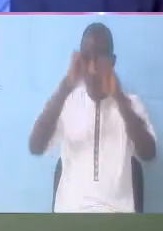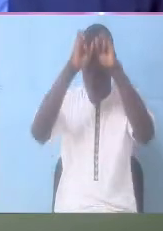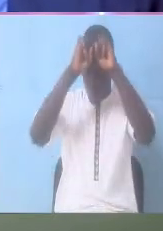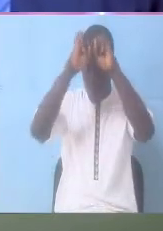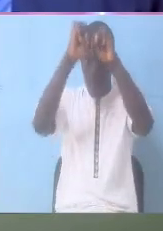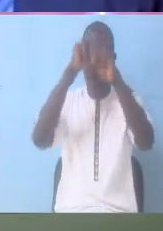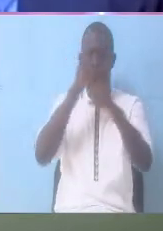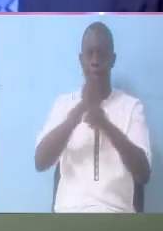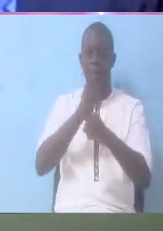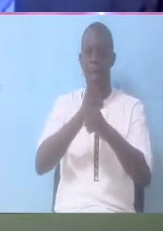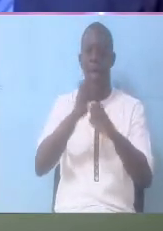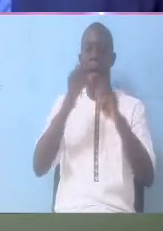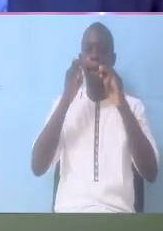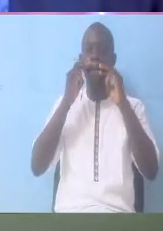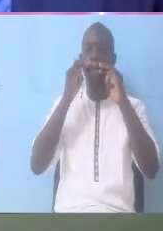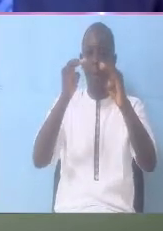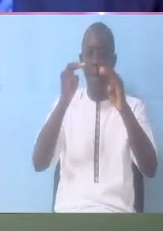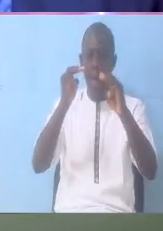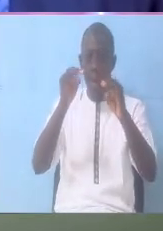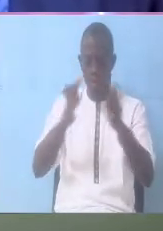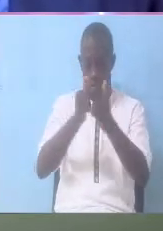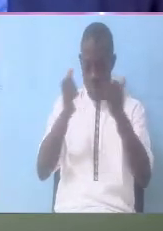press release